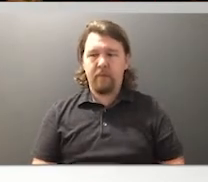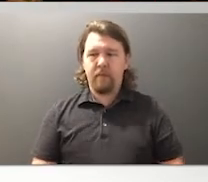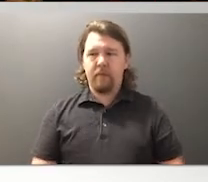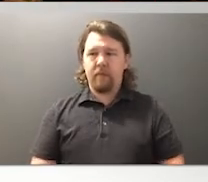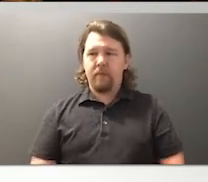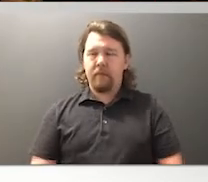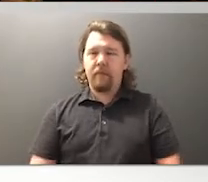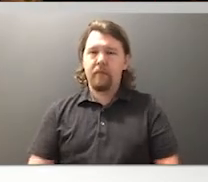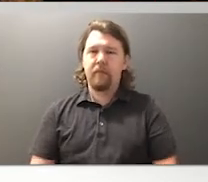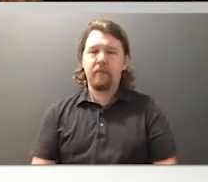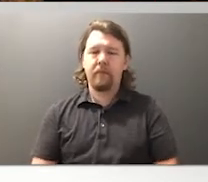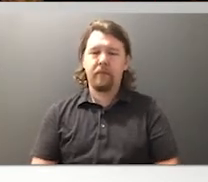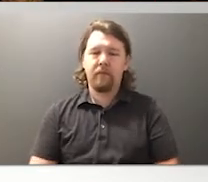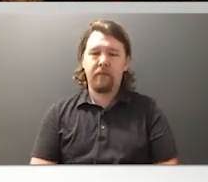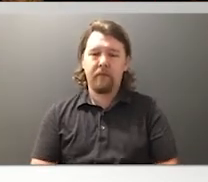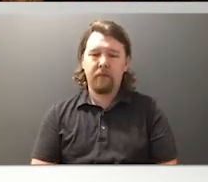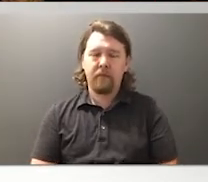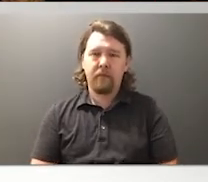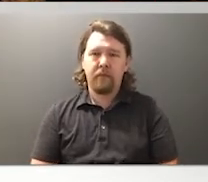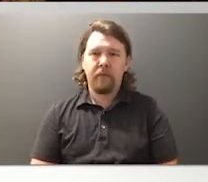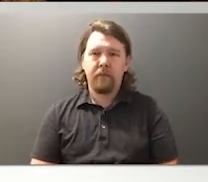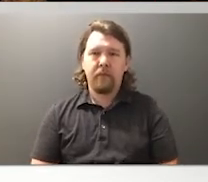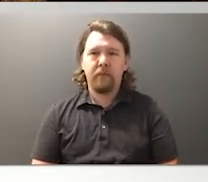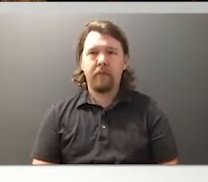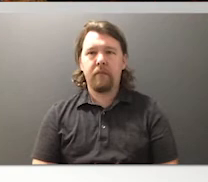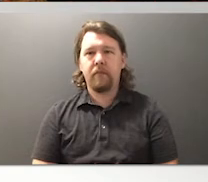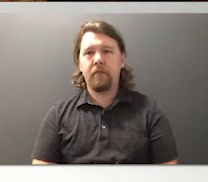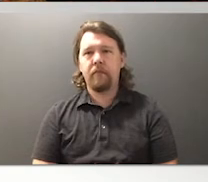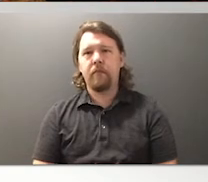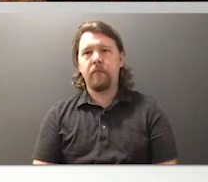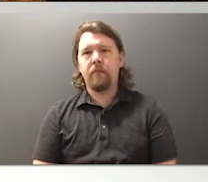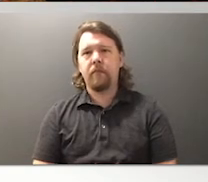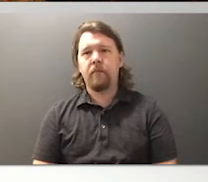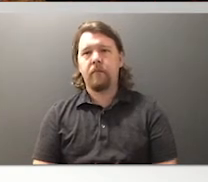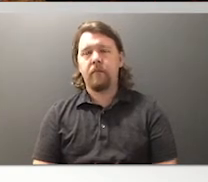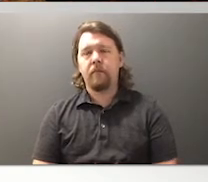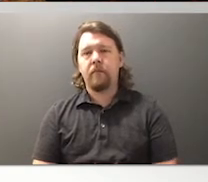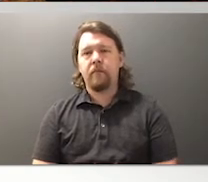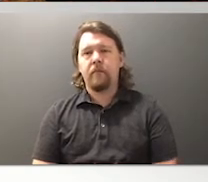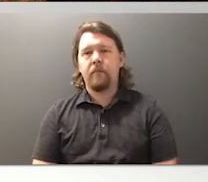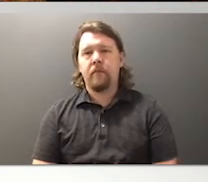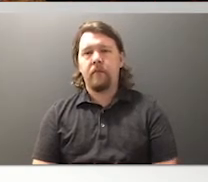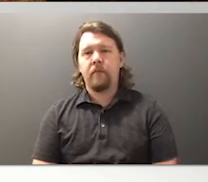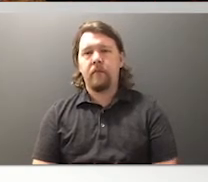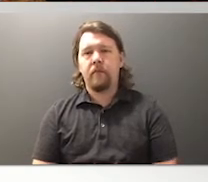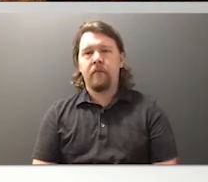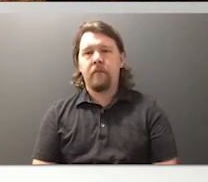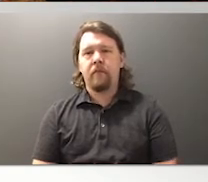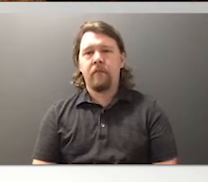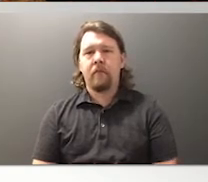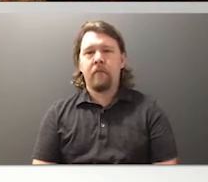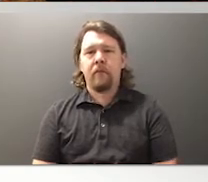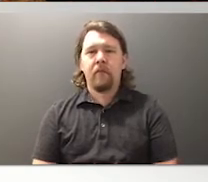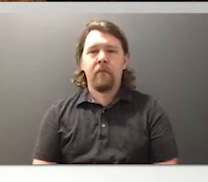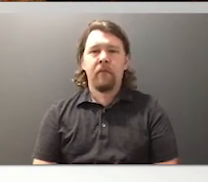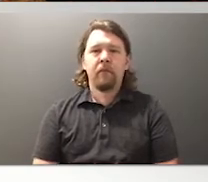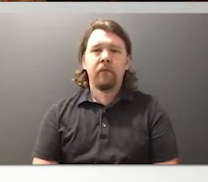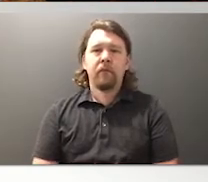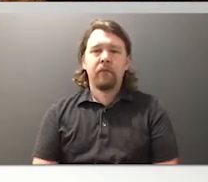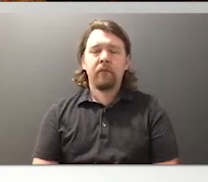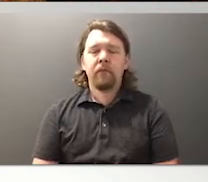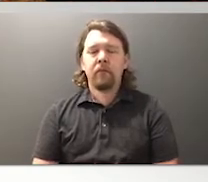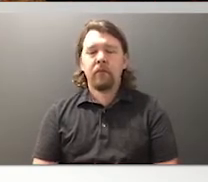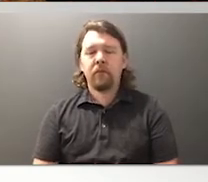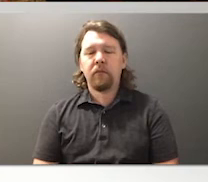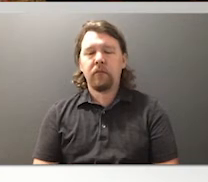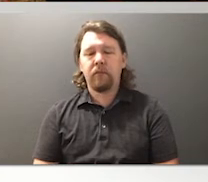those funds can be used? Get there. So once the funds go into a correct college program that's in the family